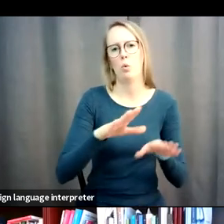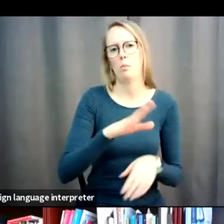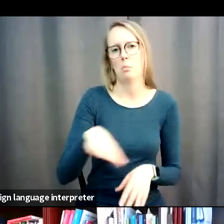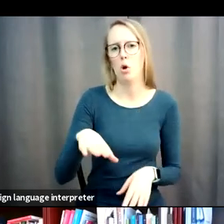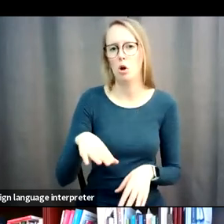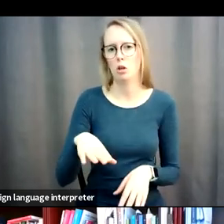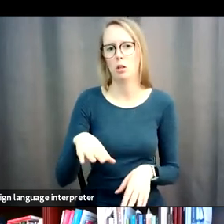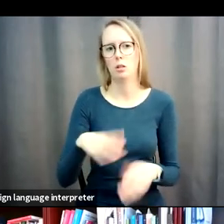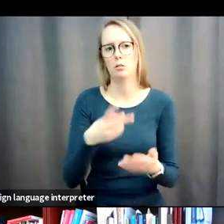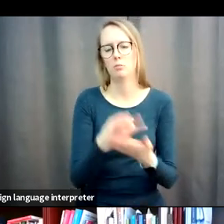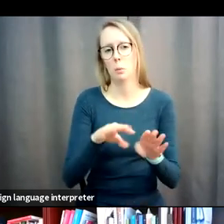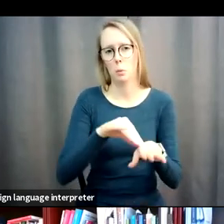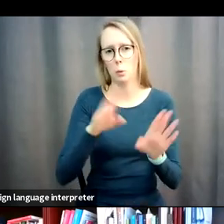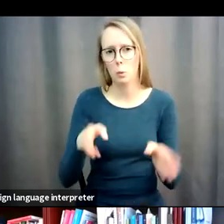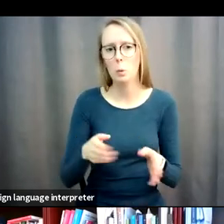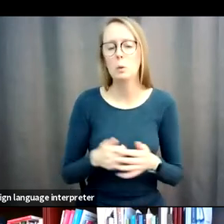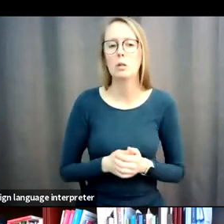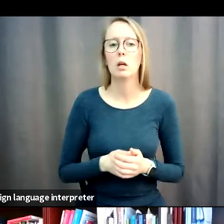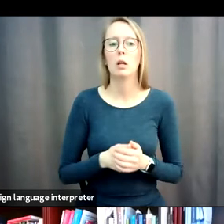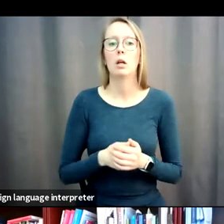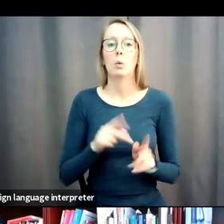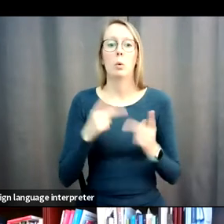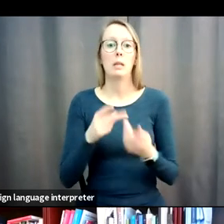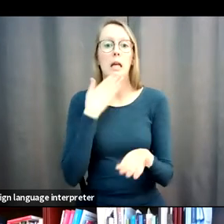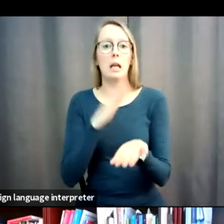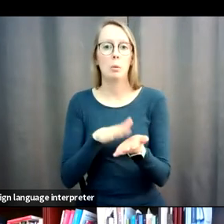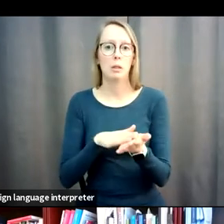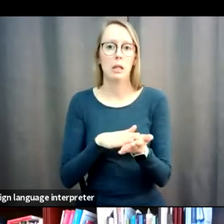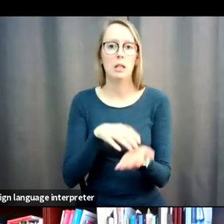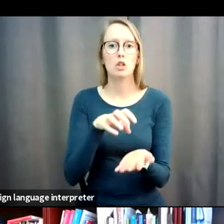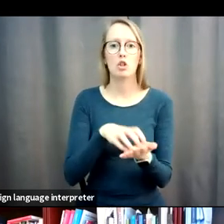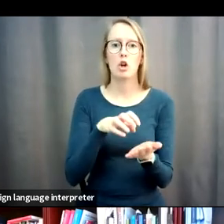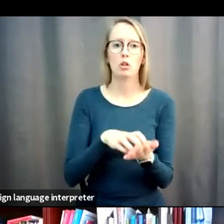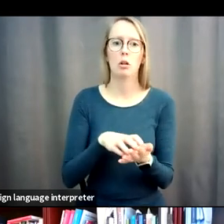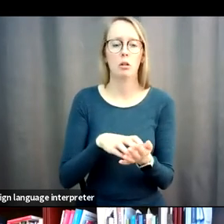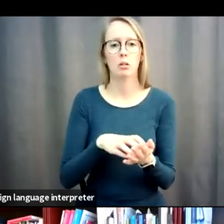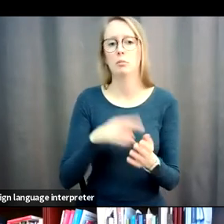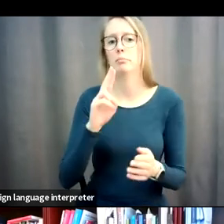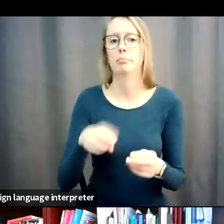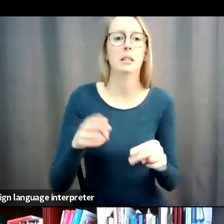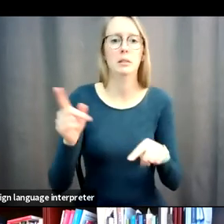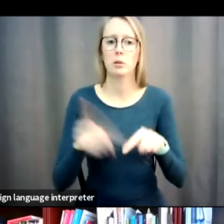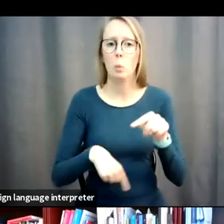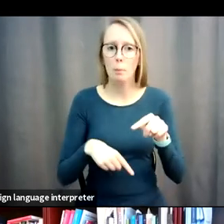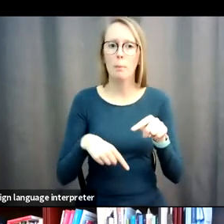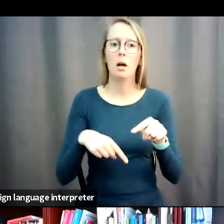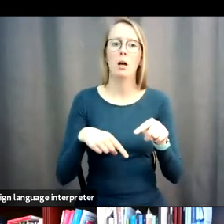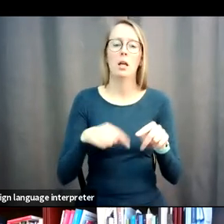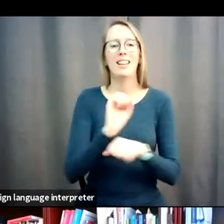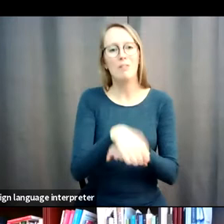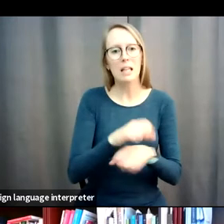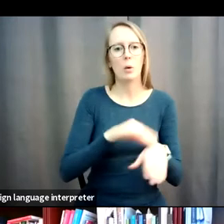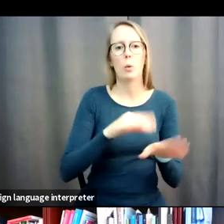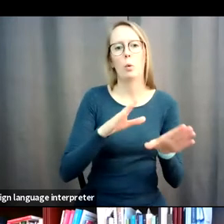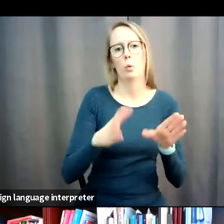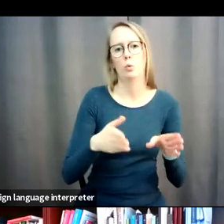hospitalized. The committee recommends that the state party abolish forced hospitalization and treatment of children in